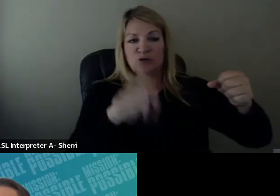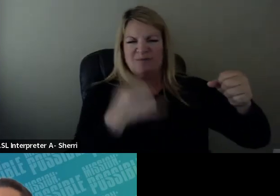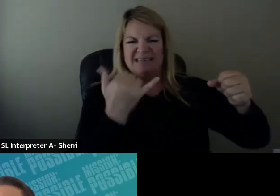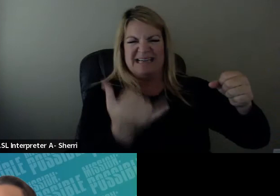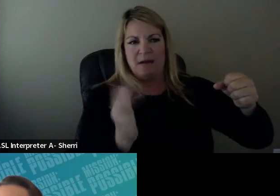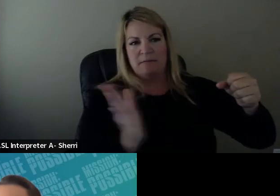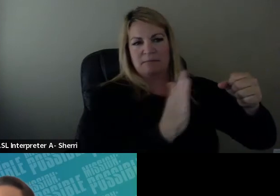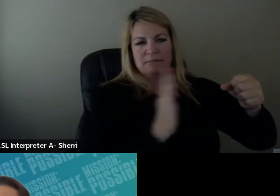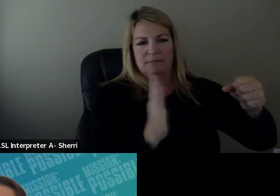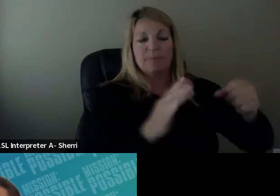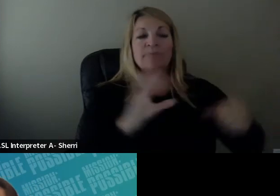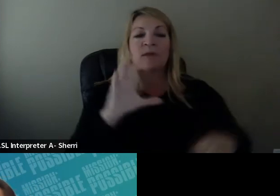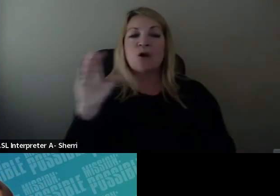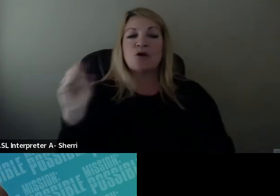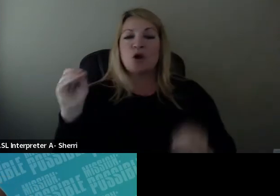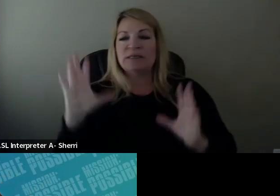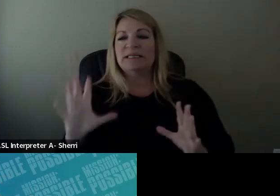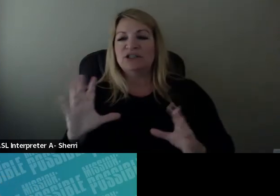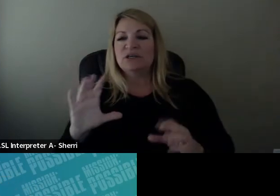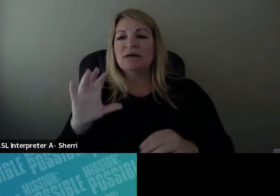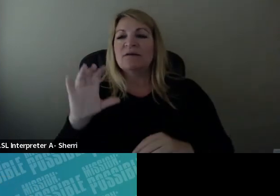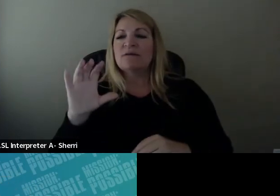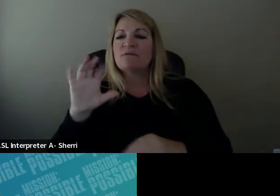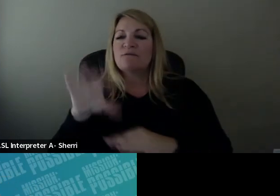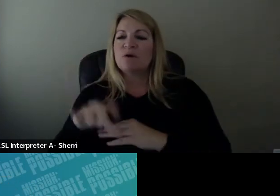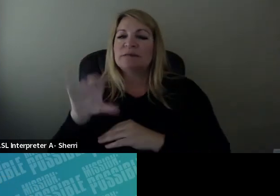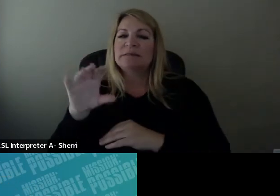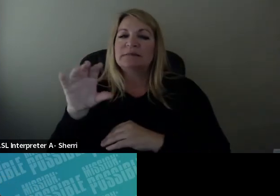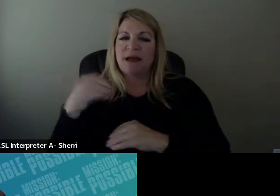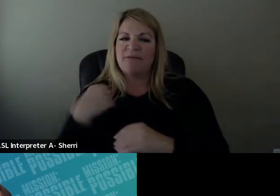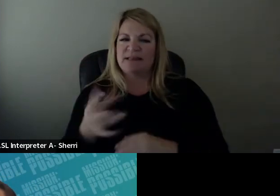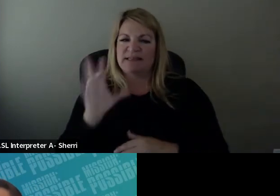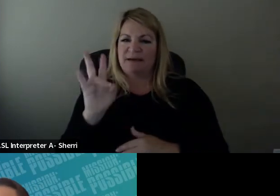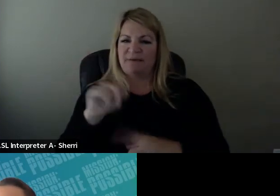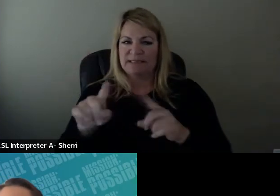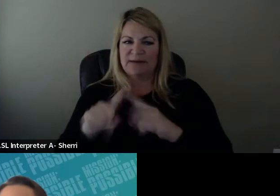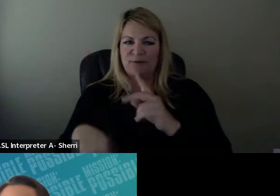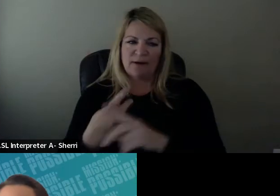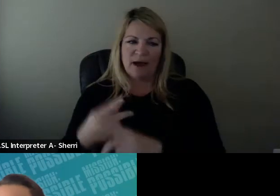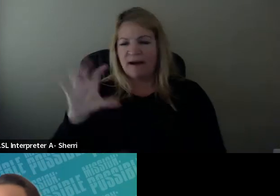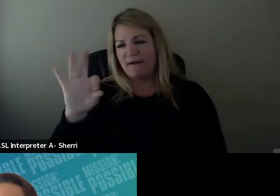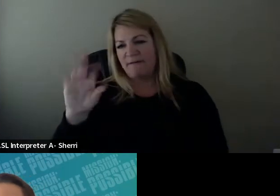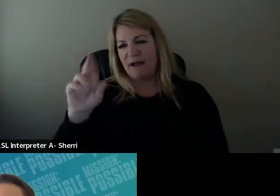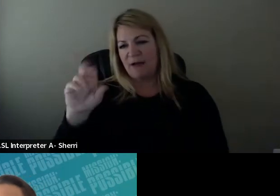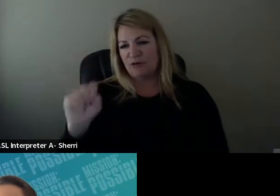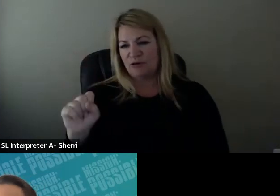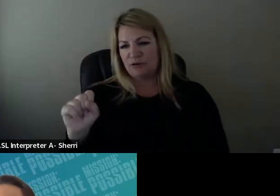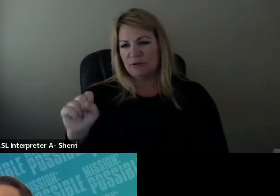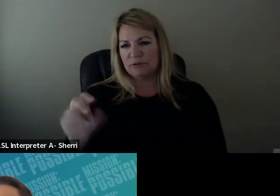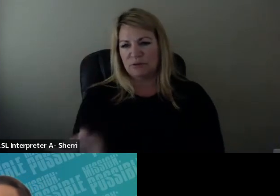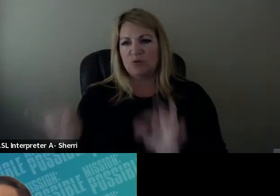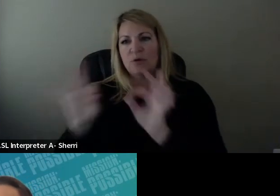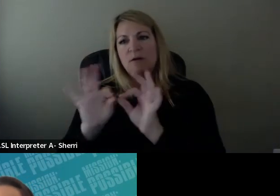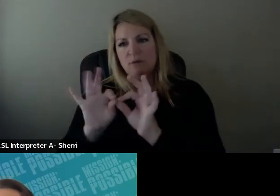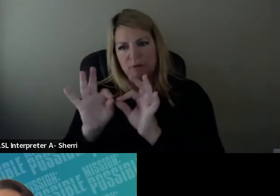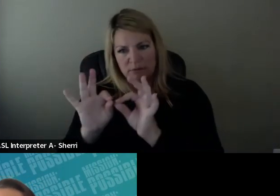Our co-teaching task force committee identified 7 critical factors to a successful co-teaching journey. And this is